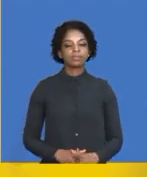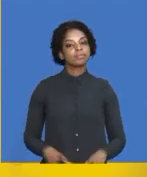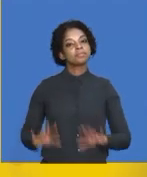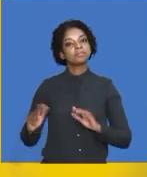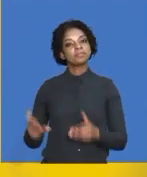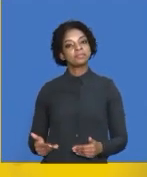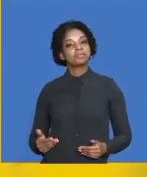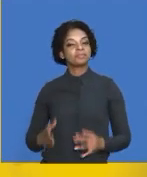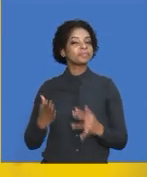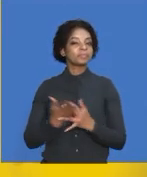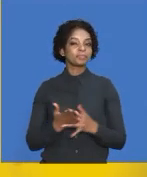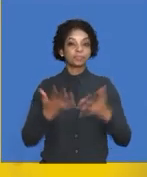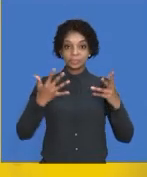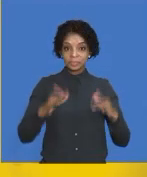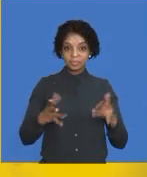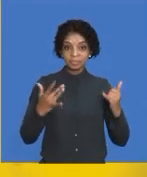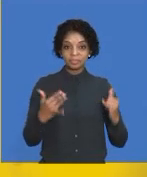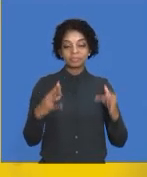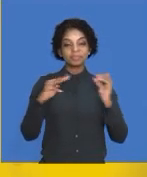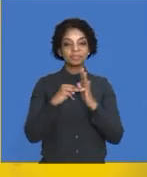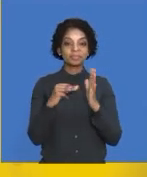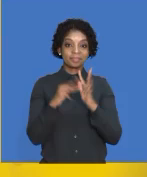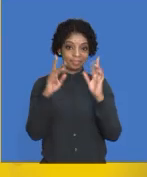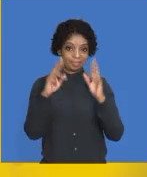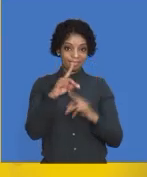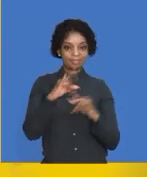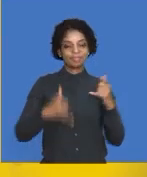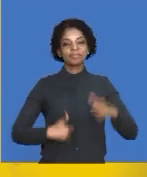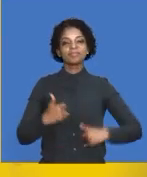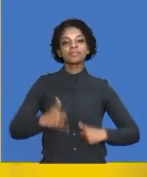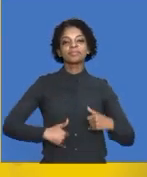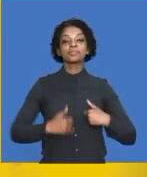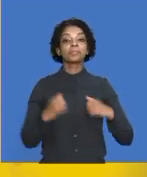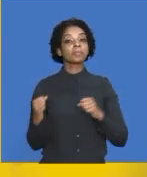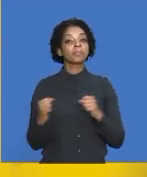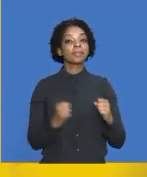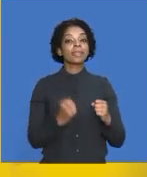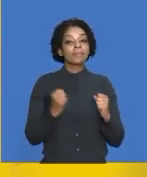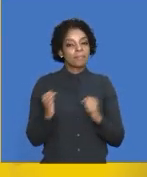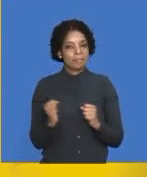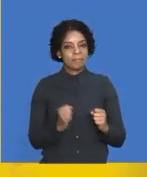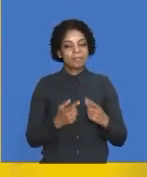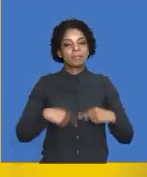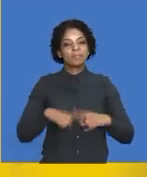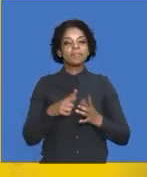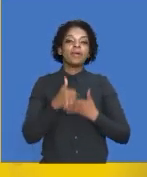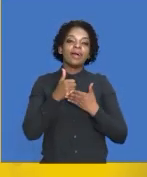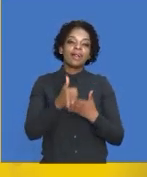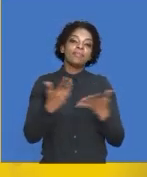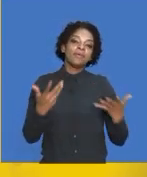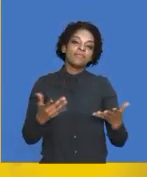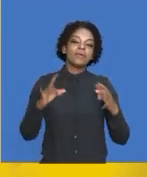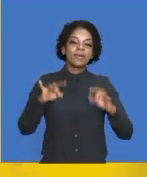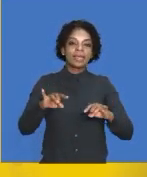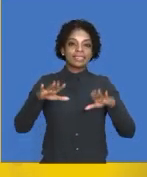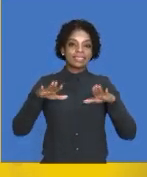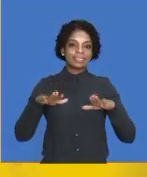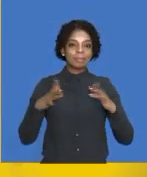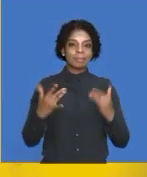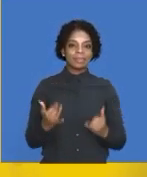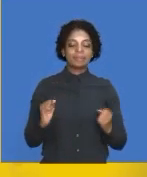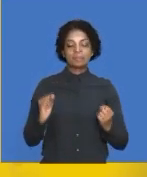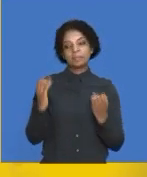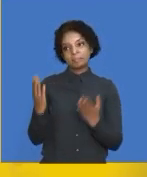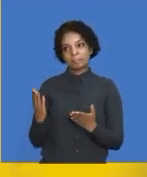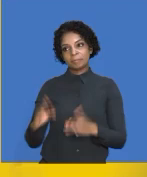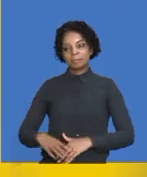Welcome back from the break, Matrix. I hope you guys are still enjoying the show. We are still assisting you to help with the upcoming exams. Thank you so much, Ashraf, and